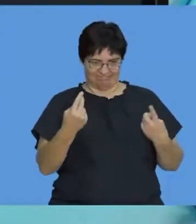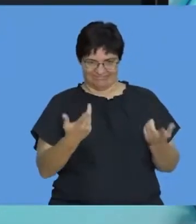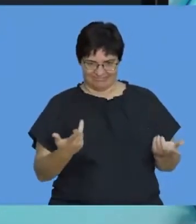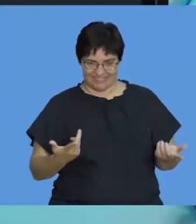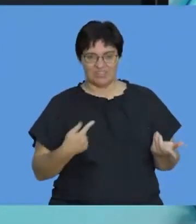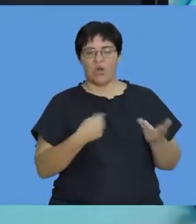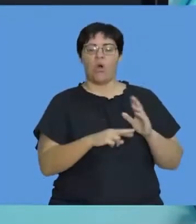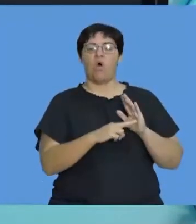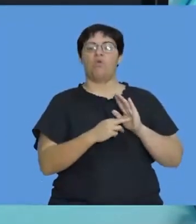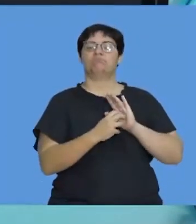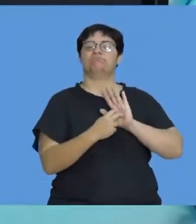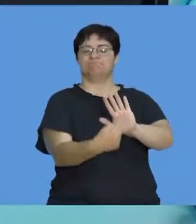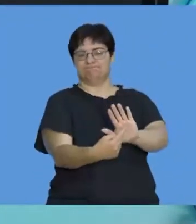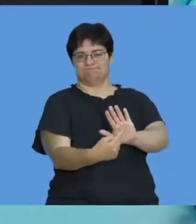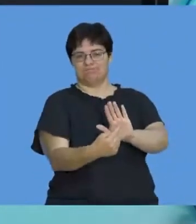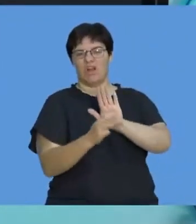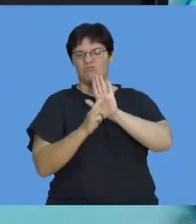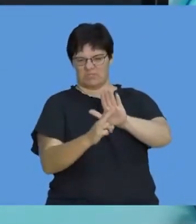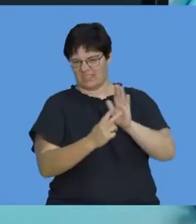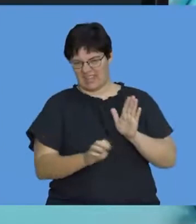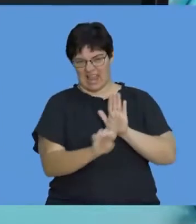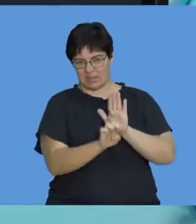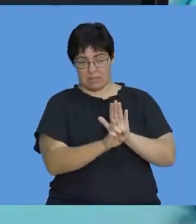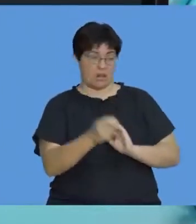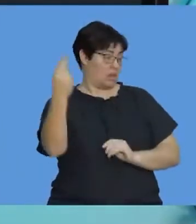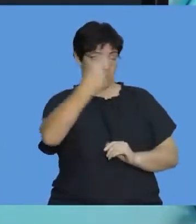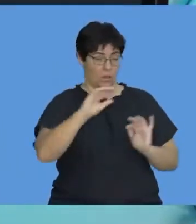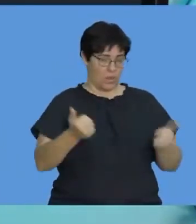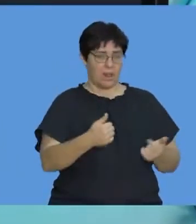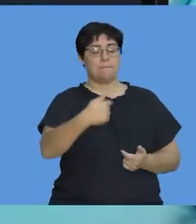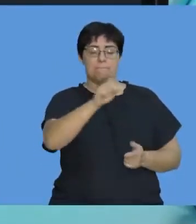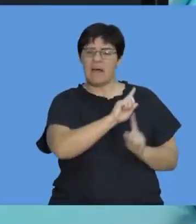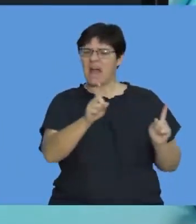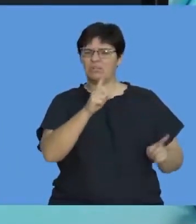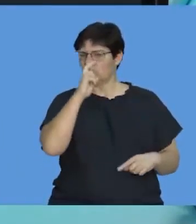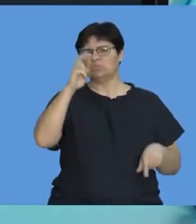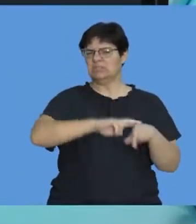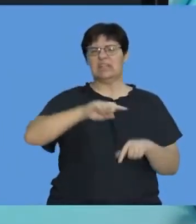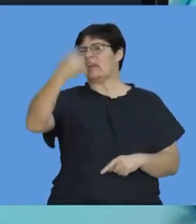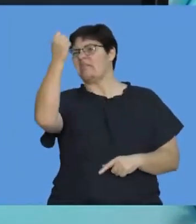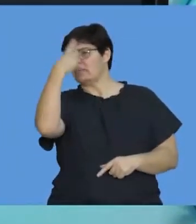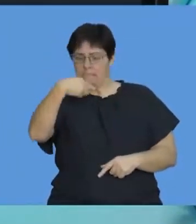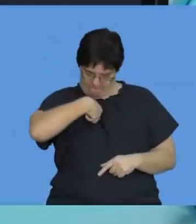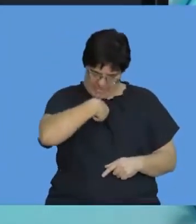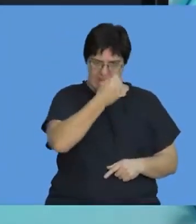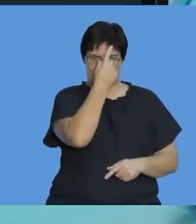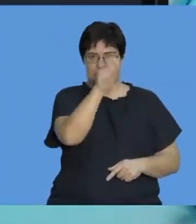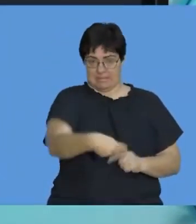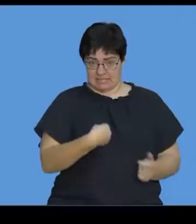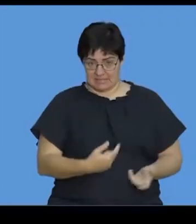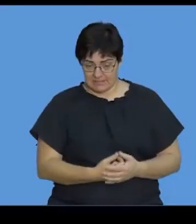a representation. It's not going to be artistic, but it's for me to understand what's going on. So what do we